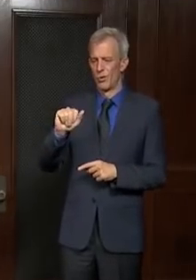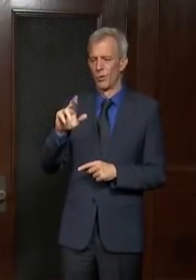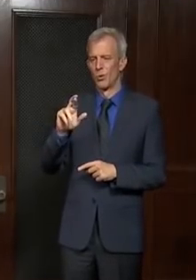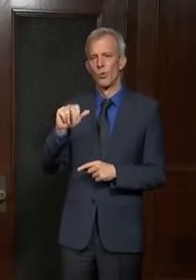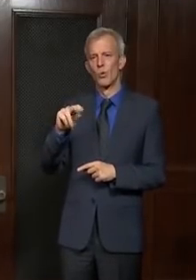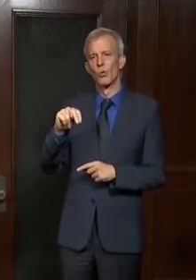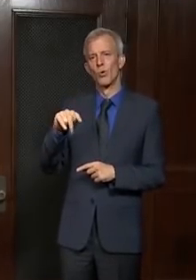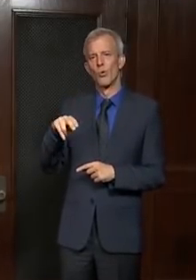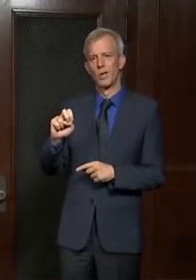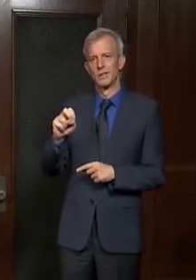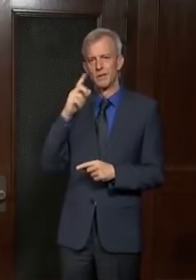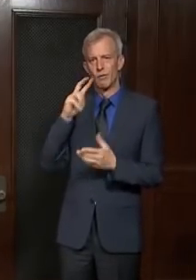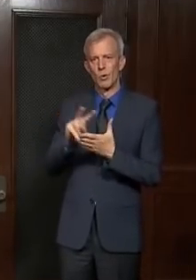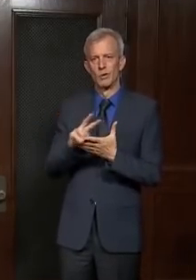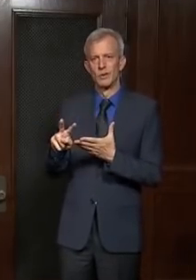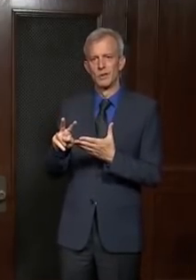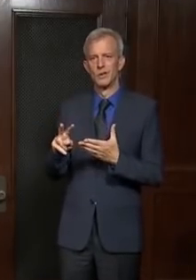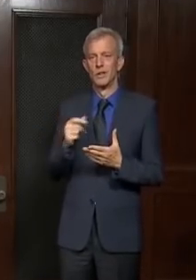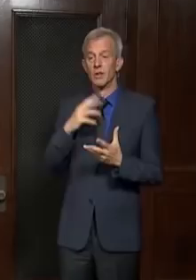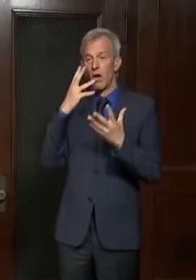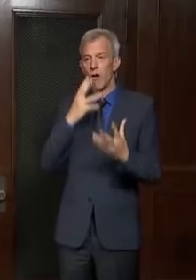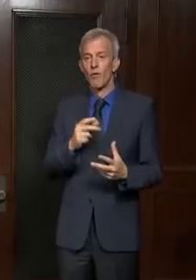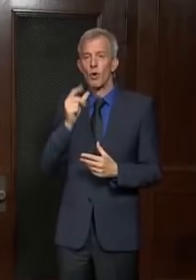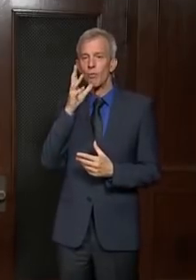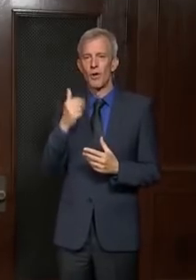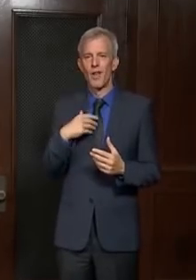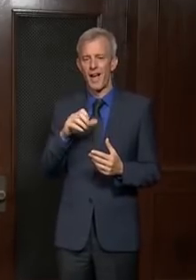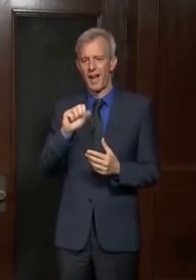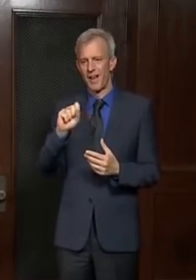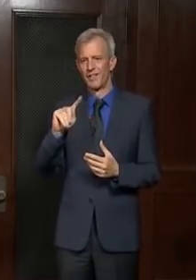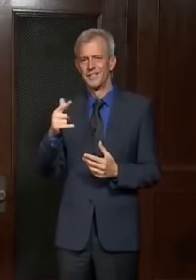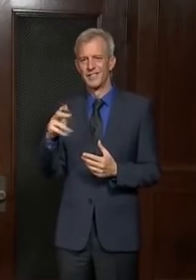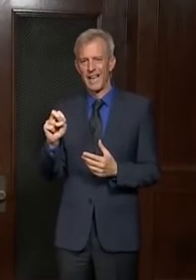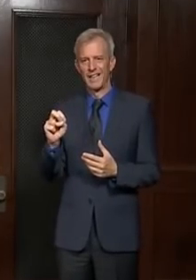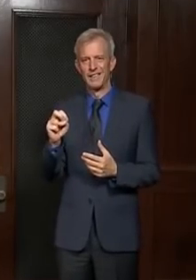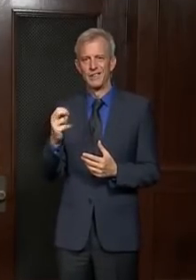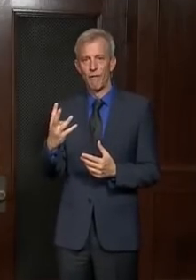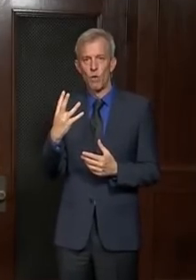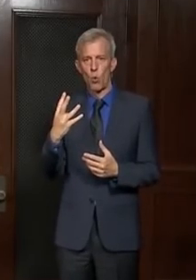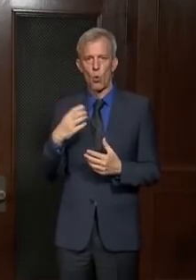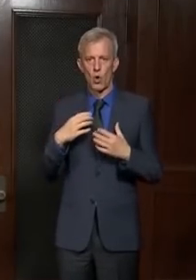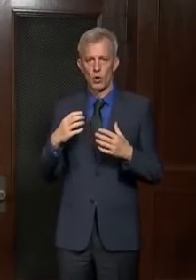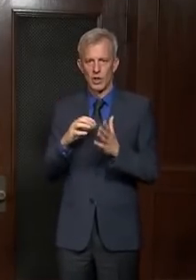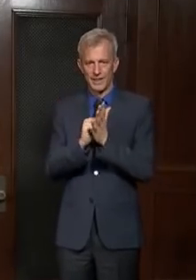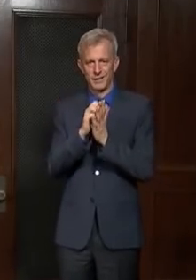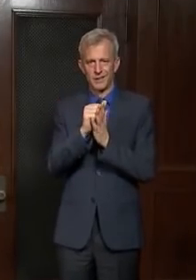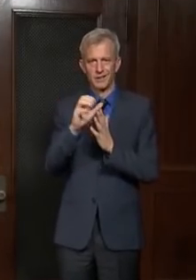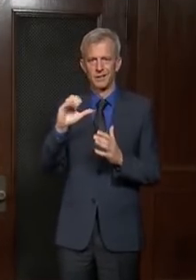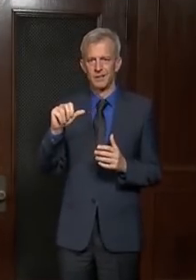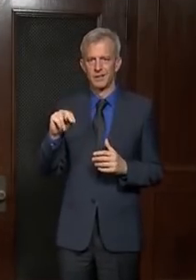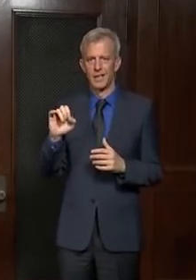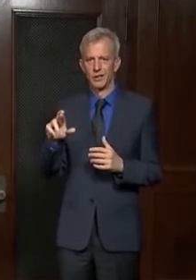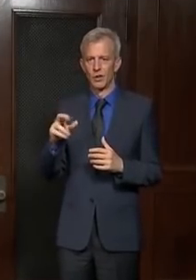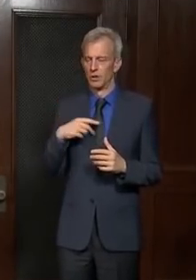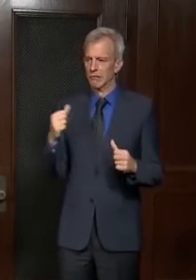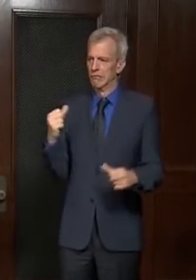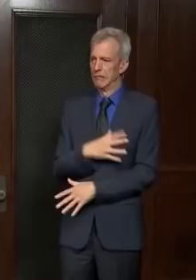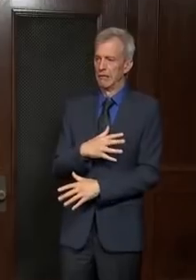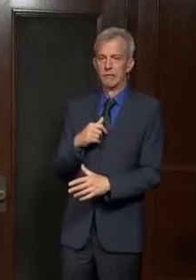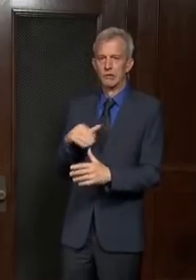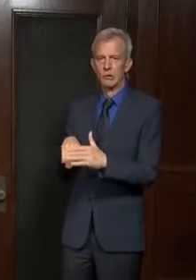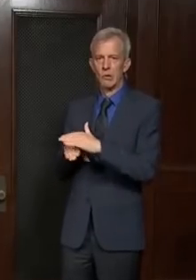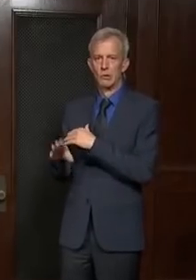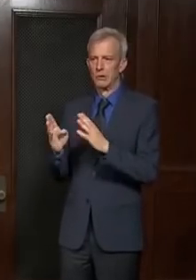is her mom has stage 4 cancer, and they live in the same house. So, she's terrified to go in the house and feels she